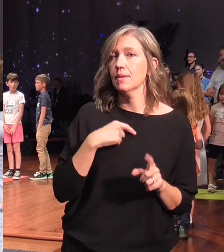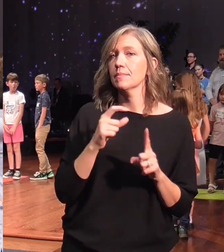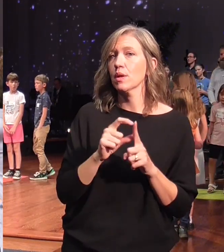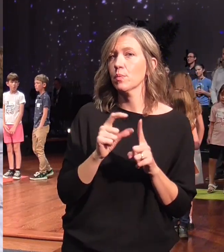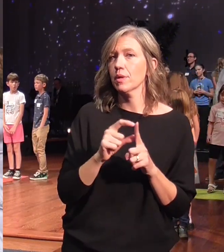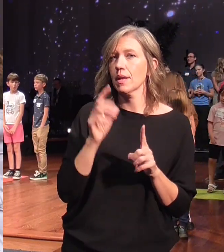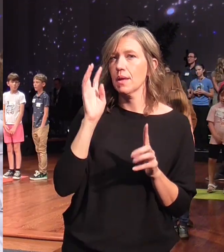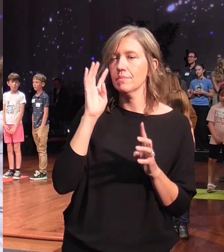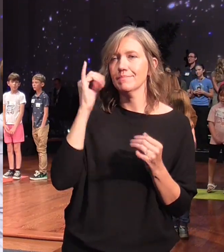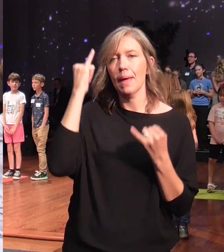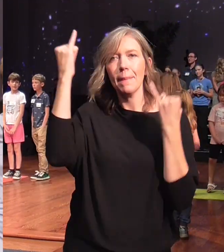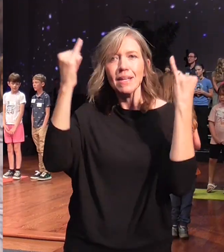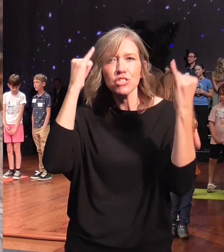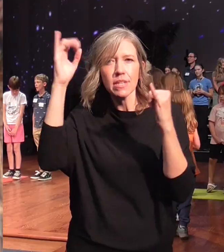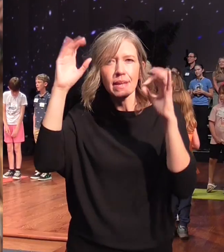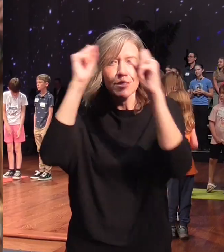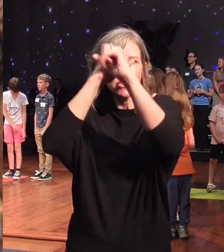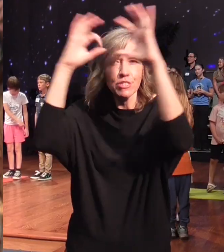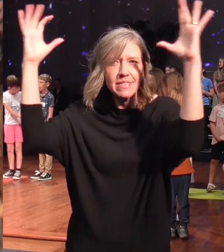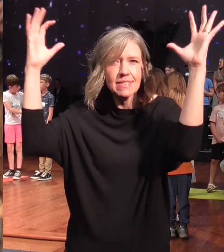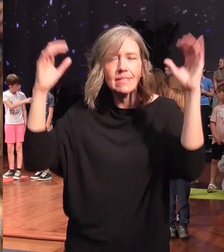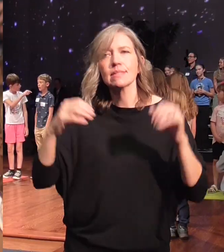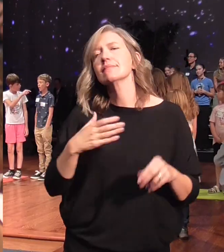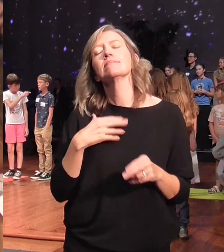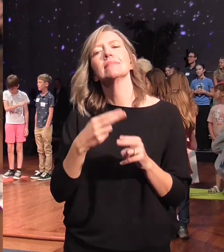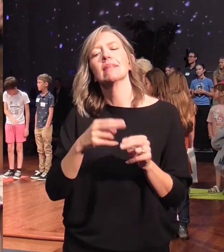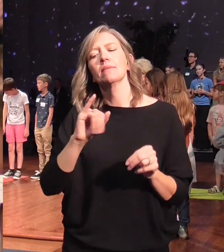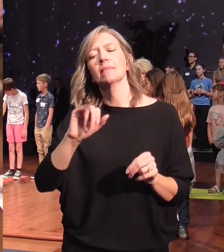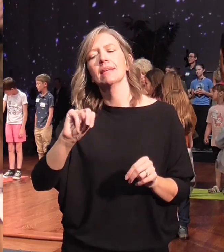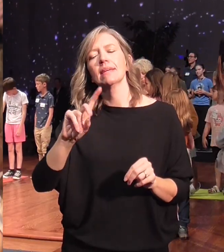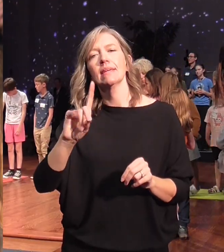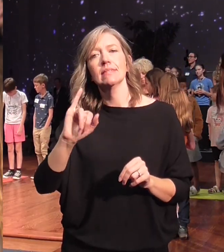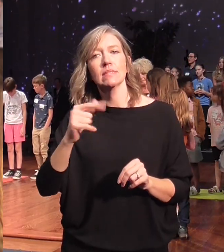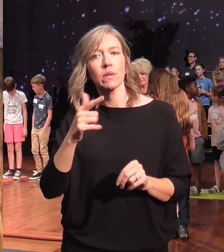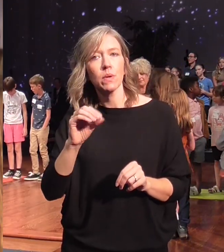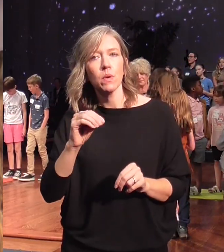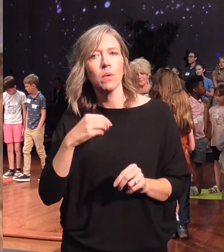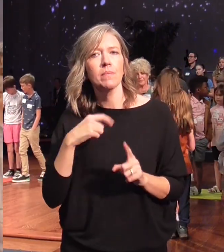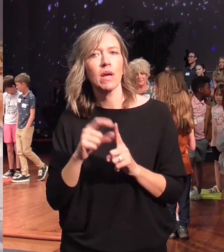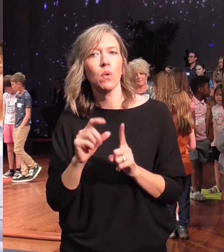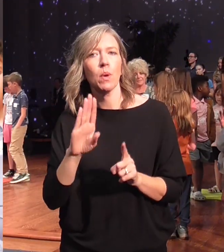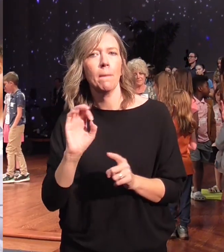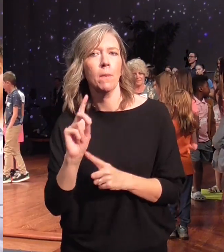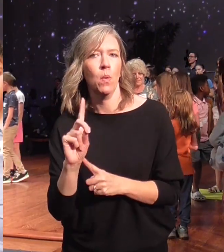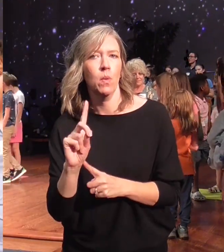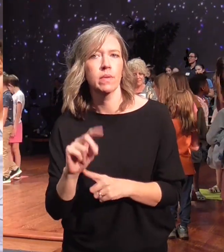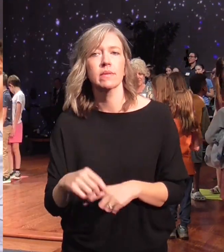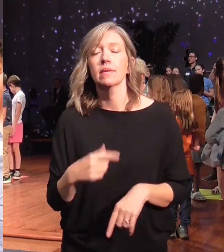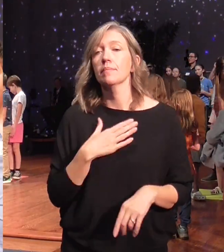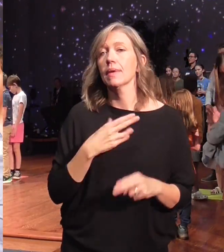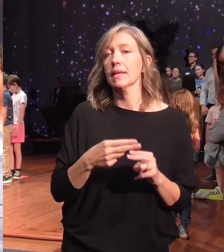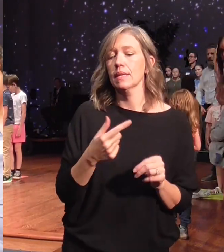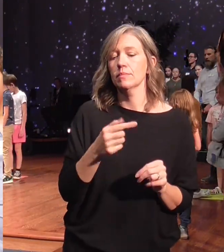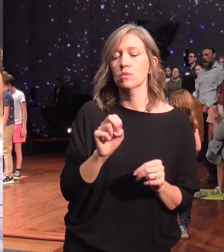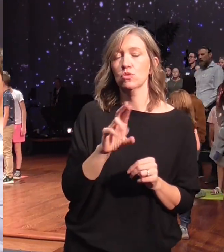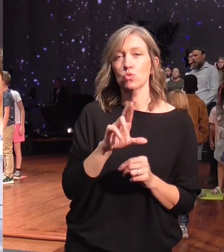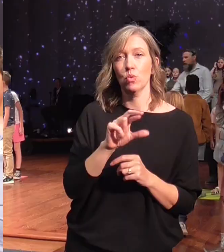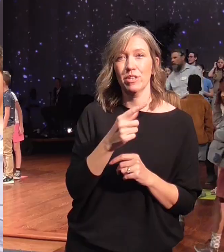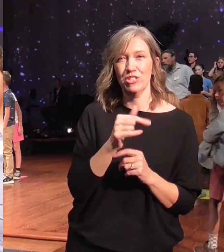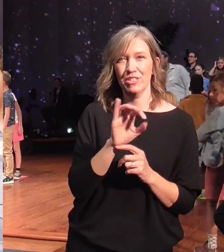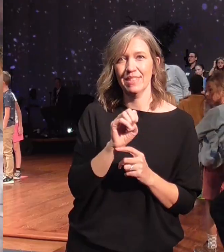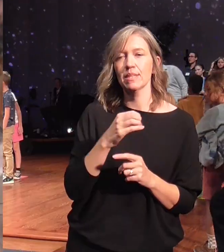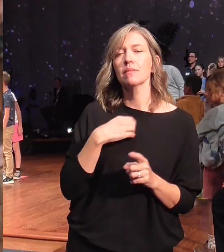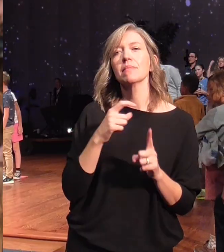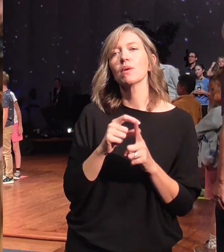is imagination. My name is Indigo, and my power word is bold. My name's Georgie, and my power word is